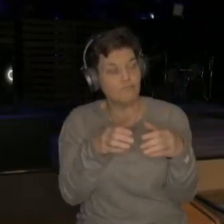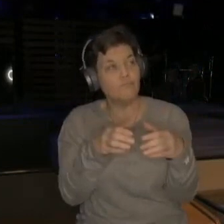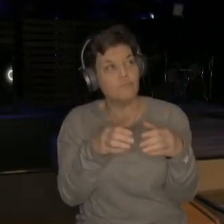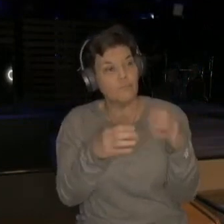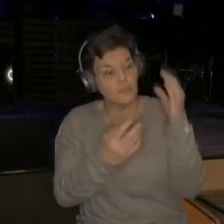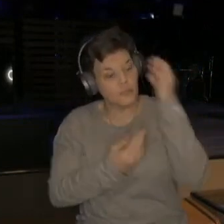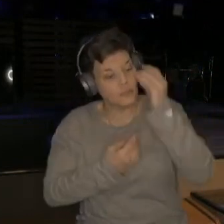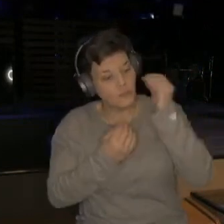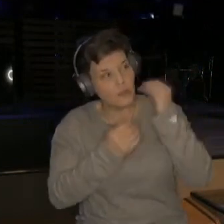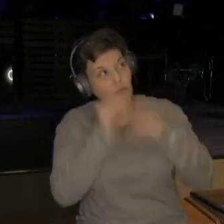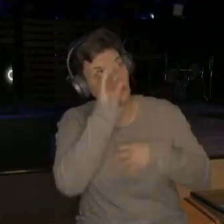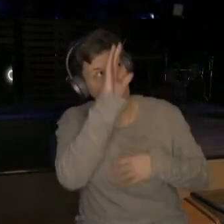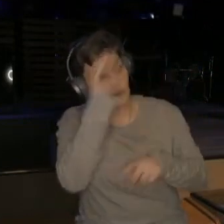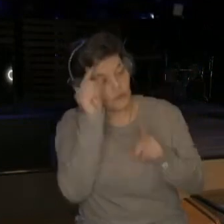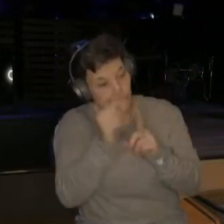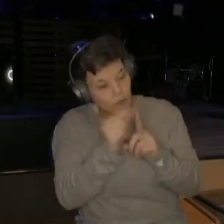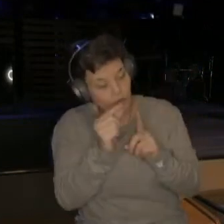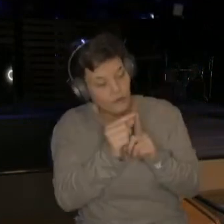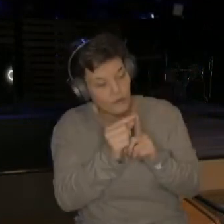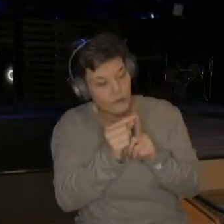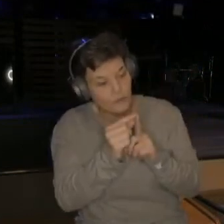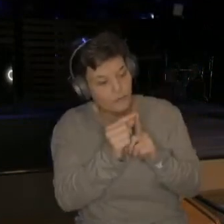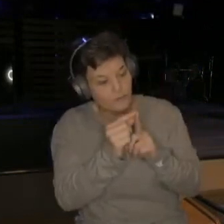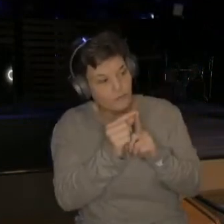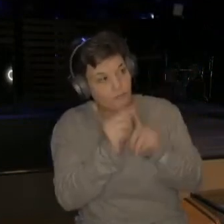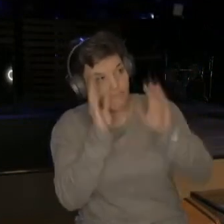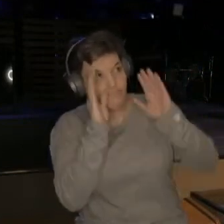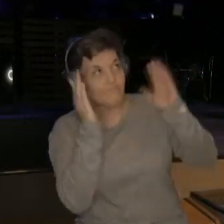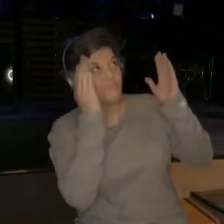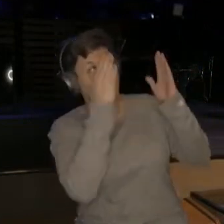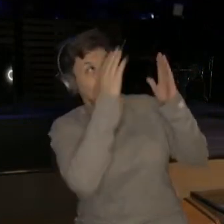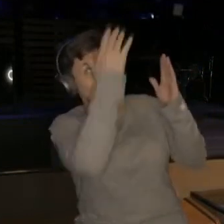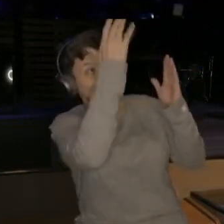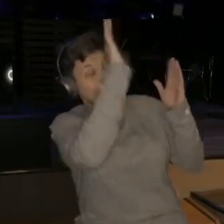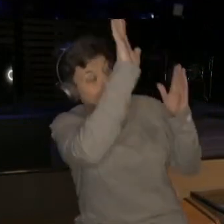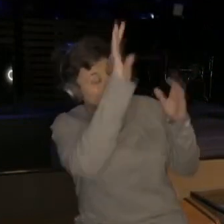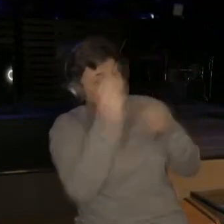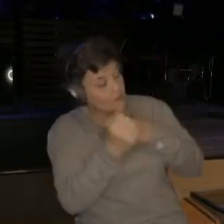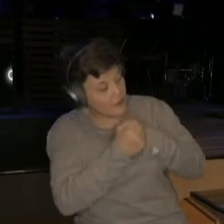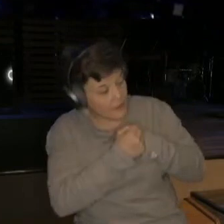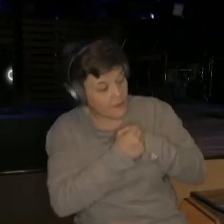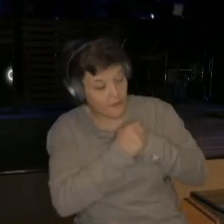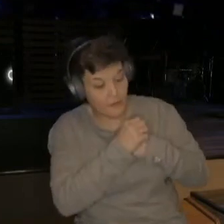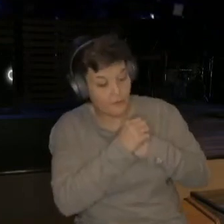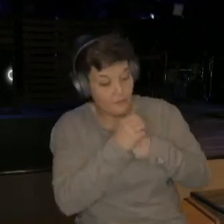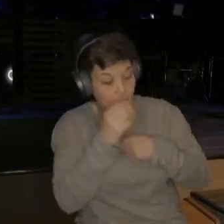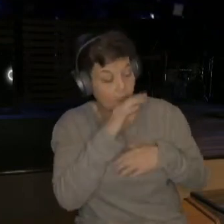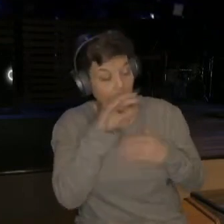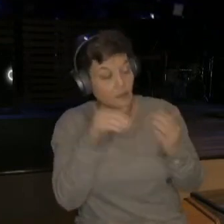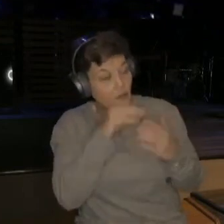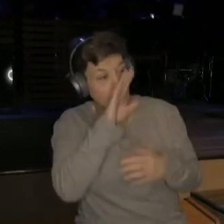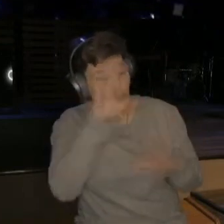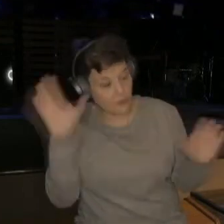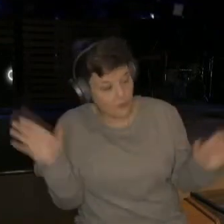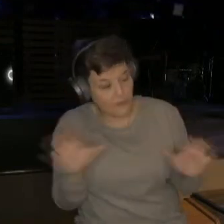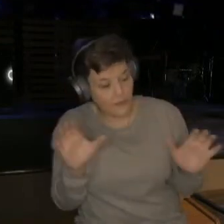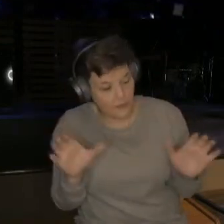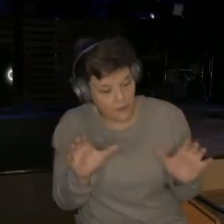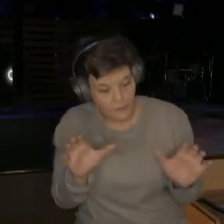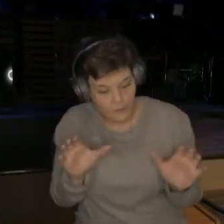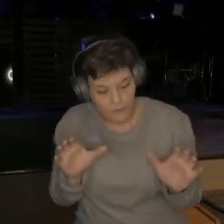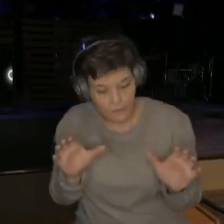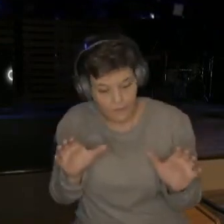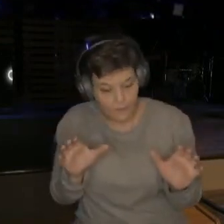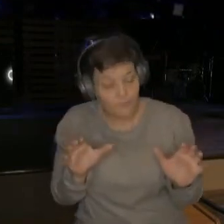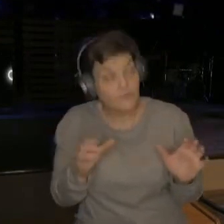word, to consider your love for us, to consider all that you have done, and to consider how you have